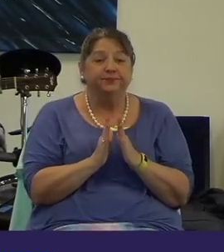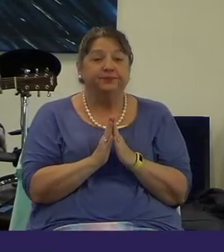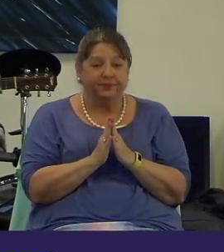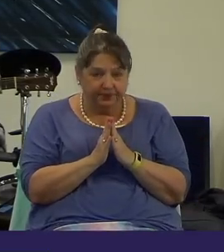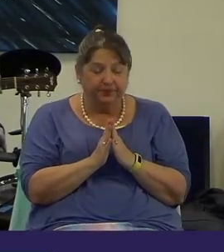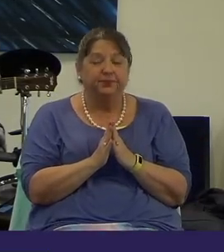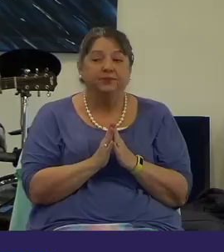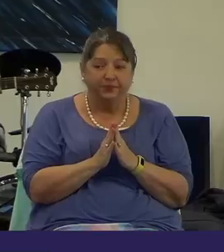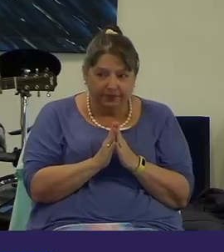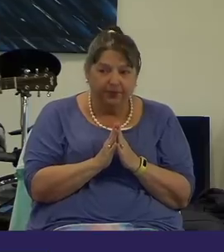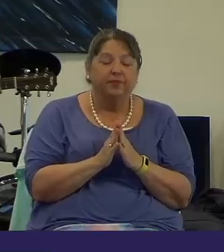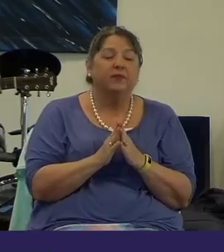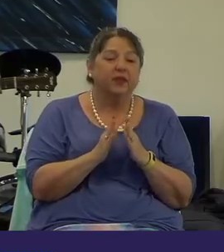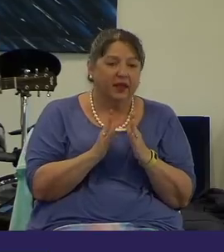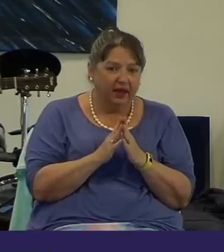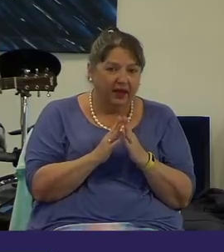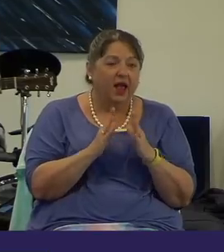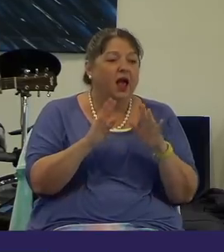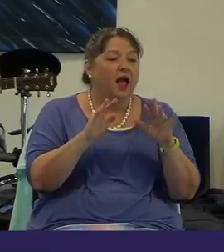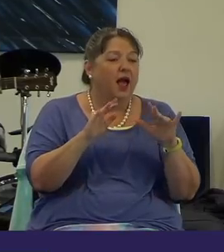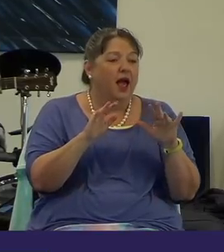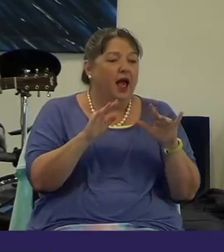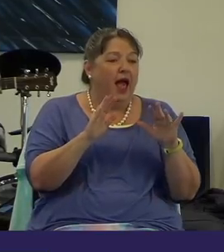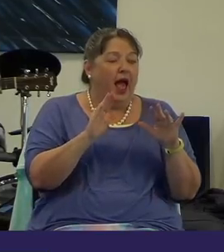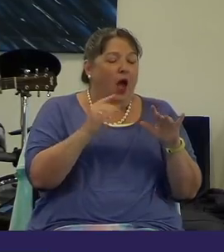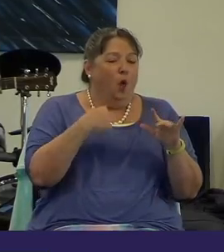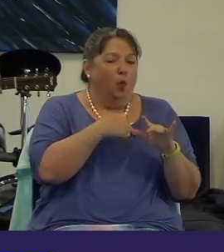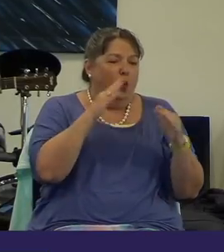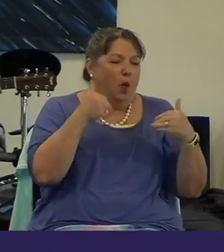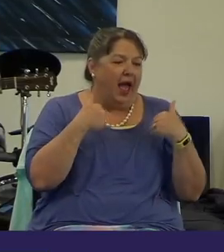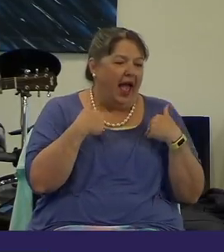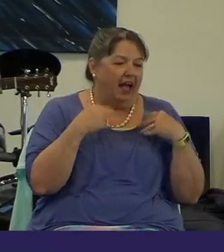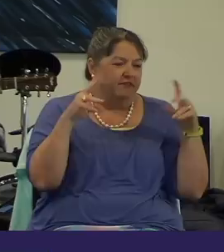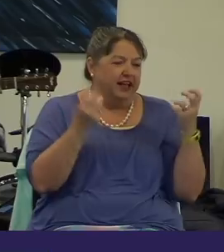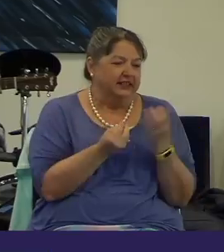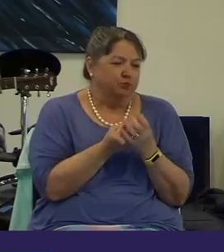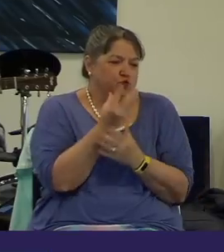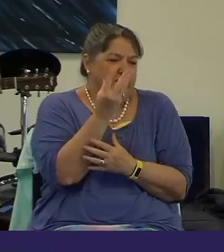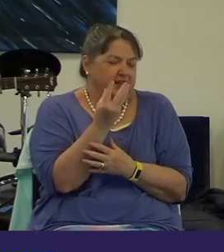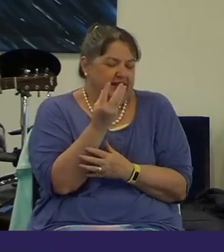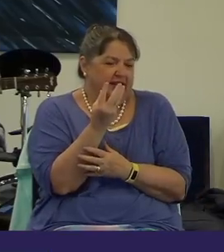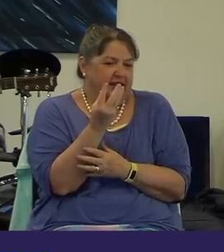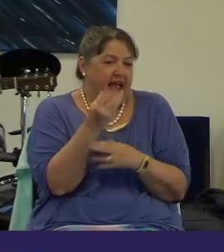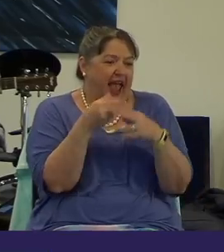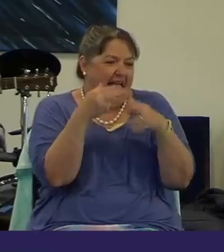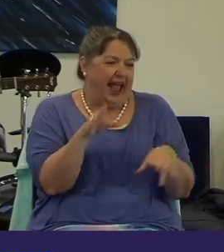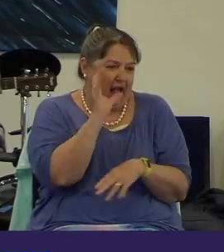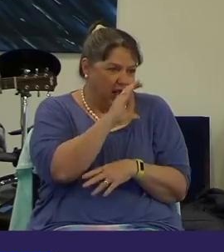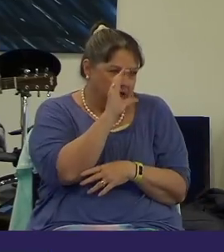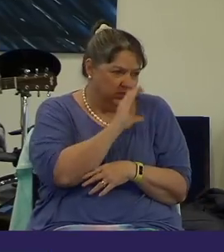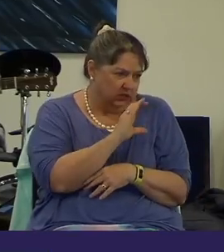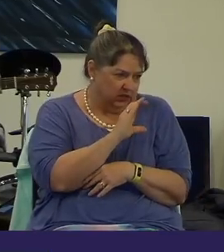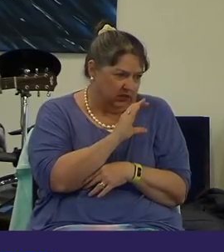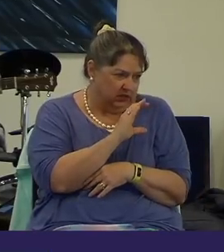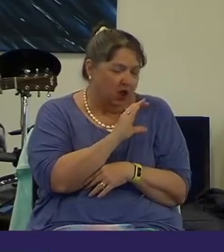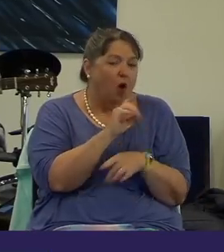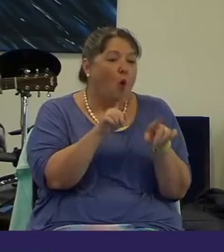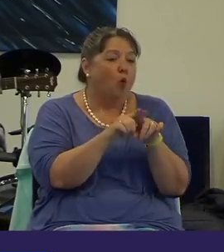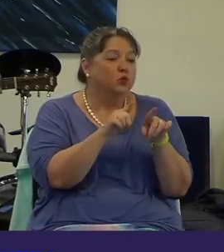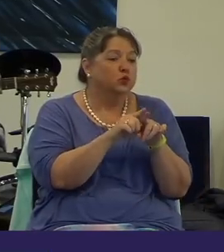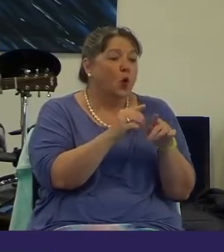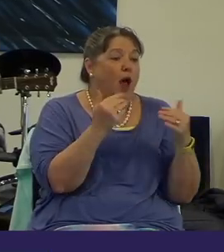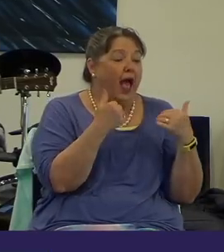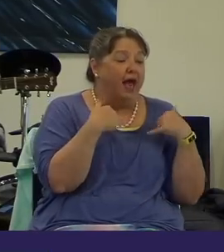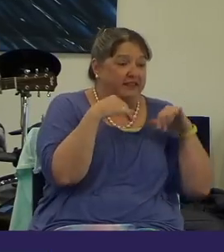with announcements running, we're going to have our spring egg hunt. It's also going to be our food